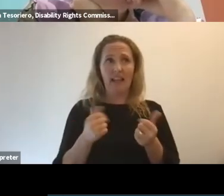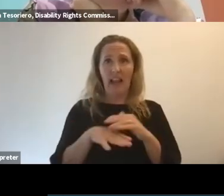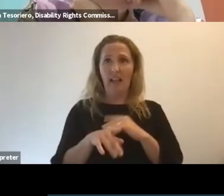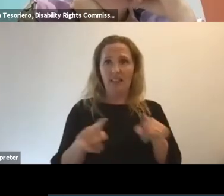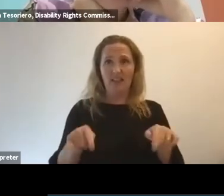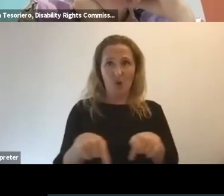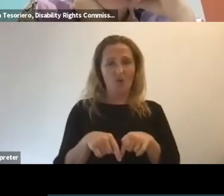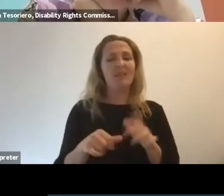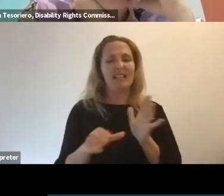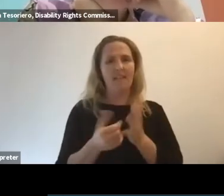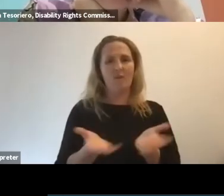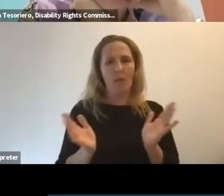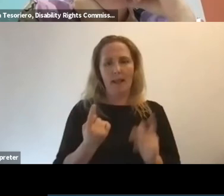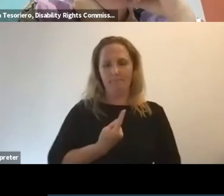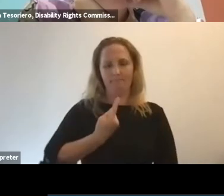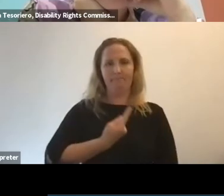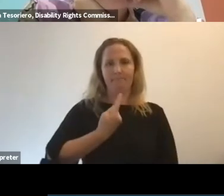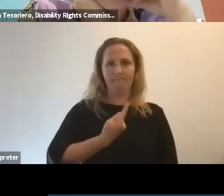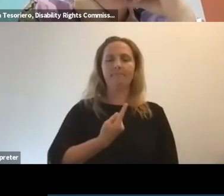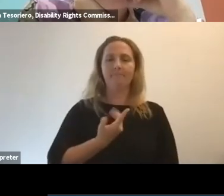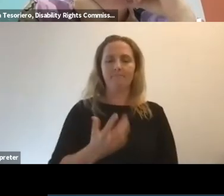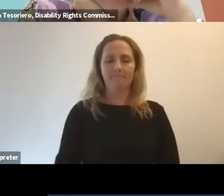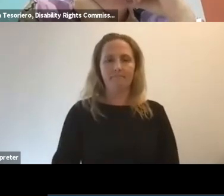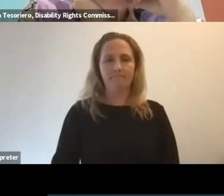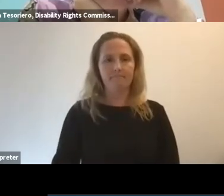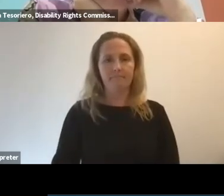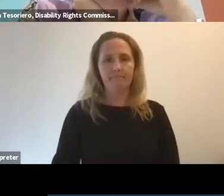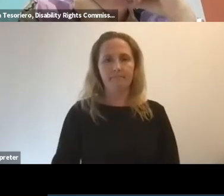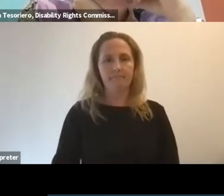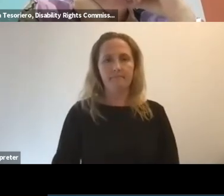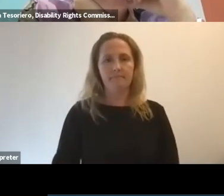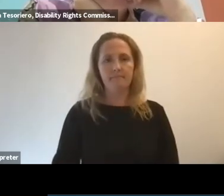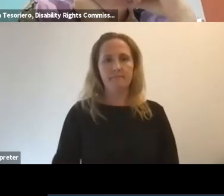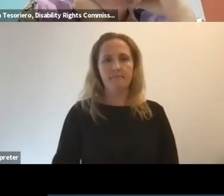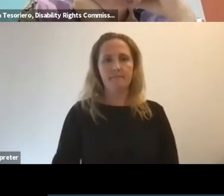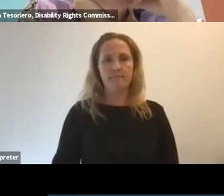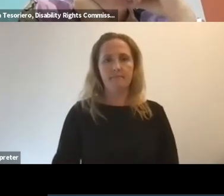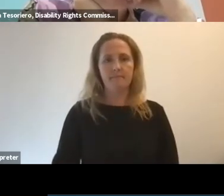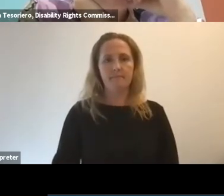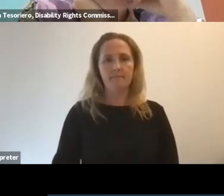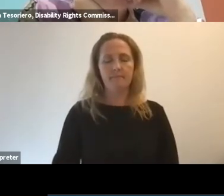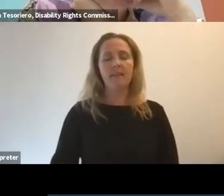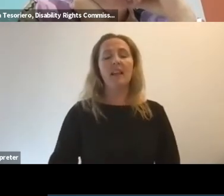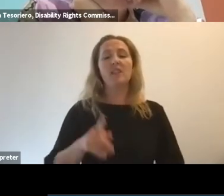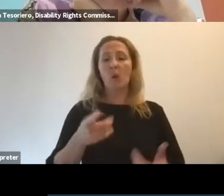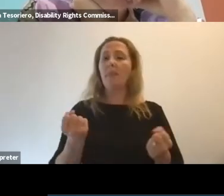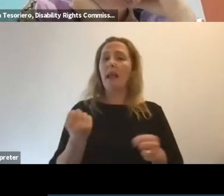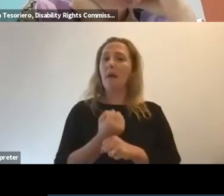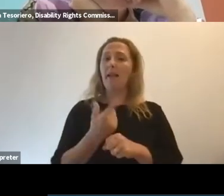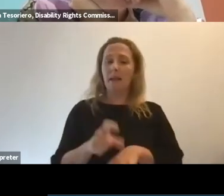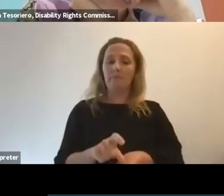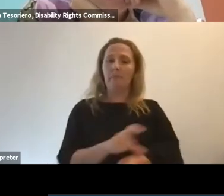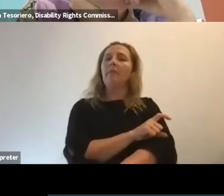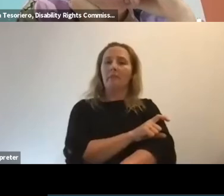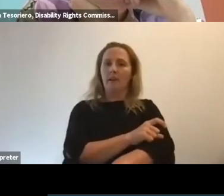tough for our population. And so that building resilience, and, you know, I